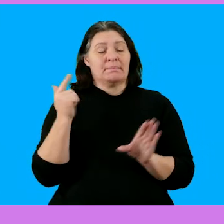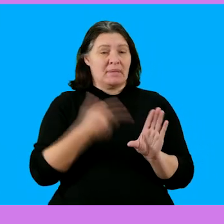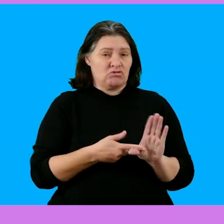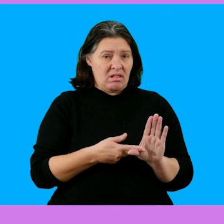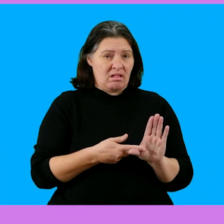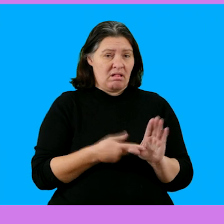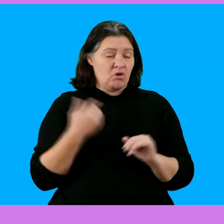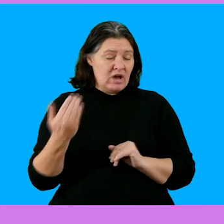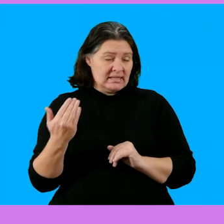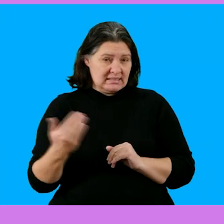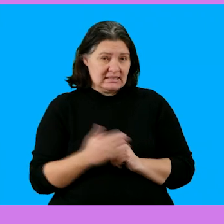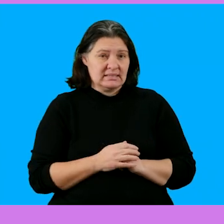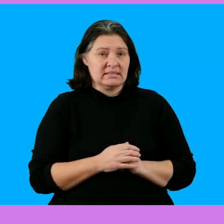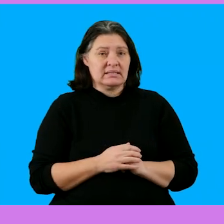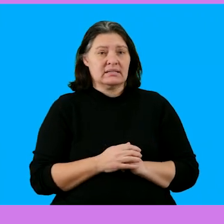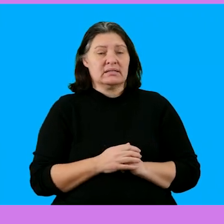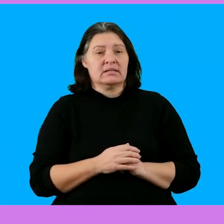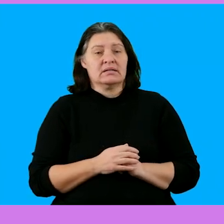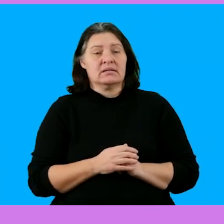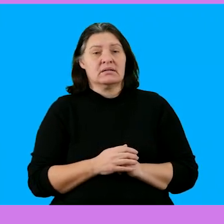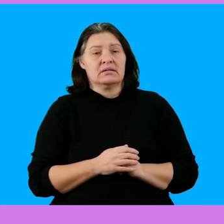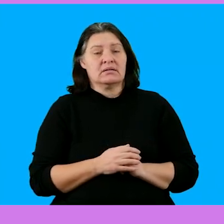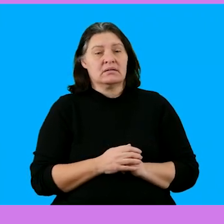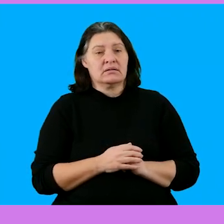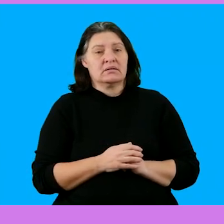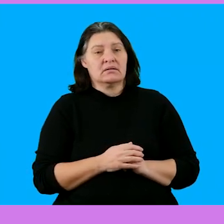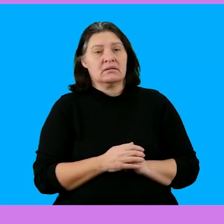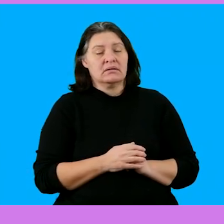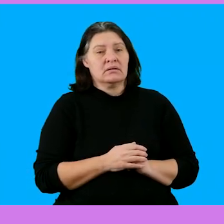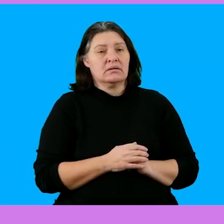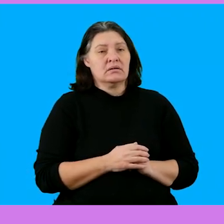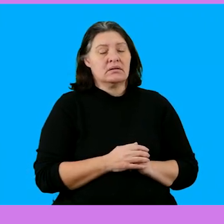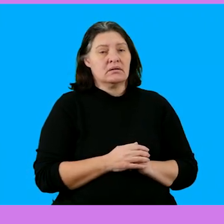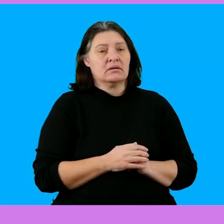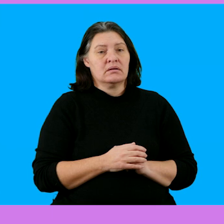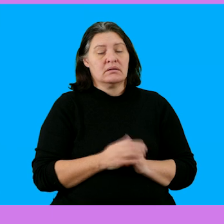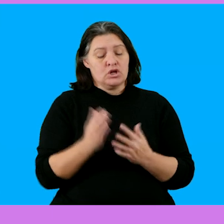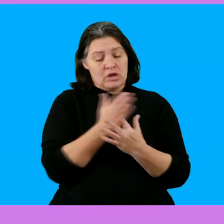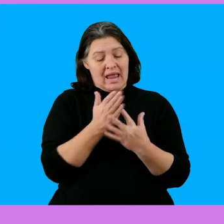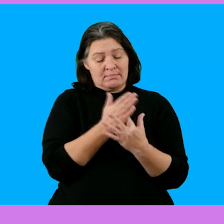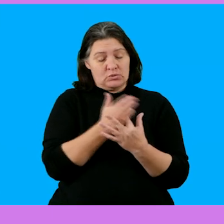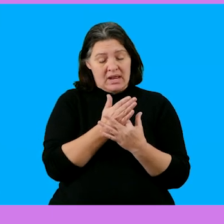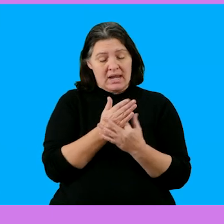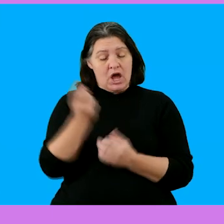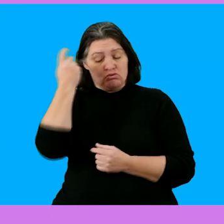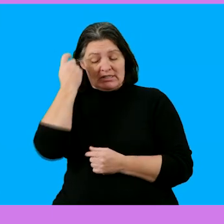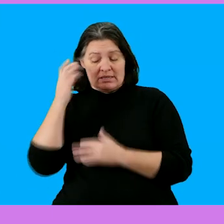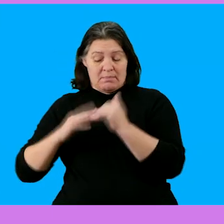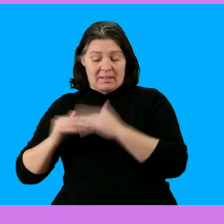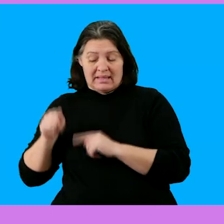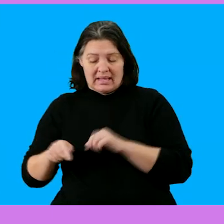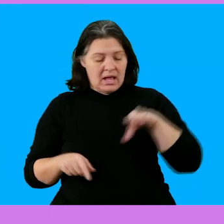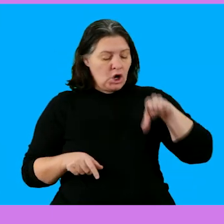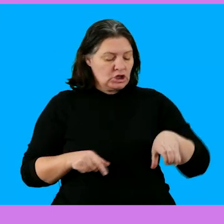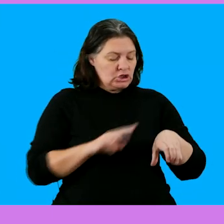the petrol station that will be on your right hand side, we agree. Then we'll go past or in between the